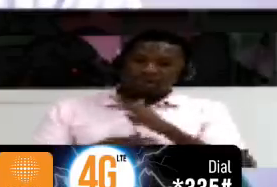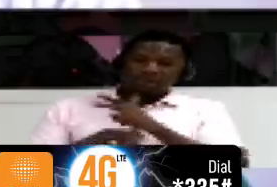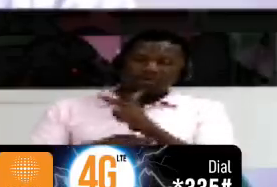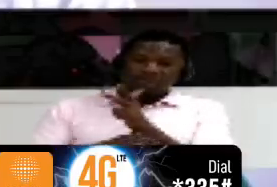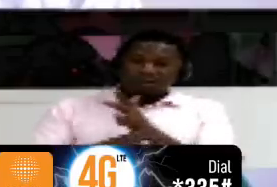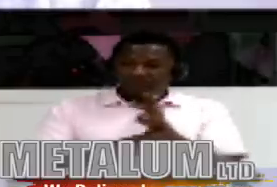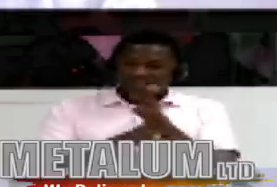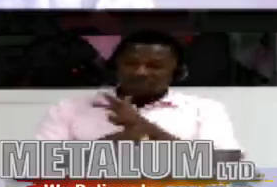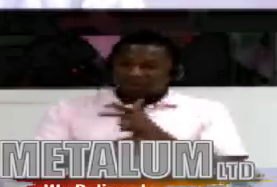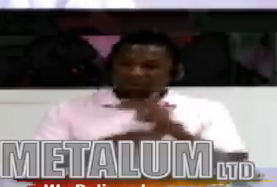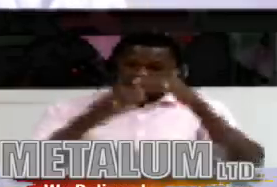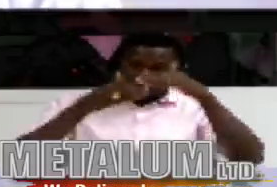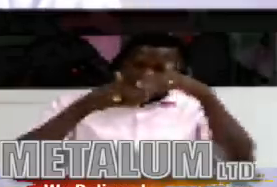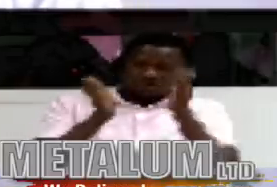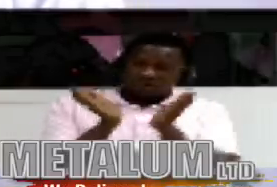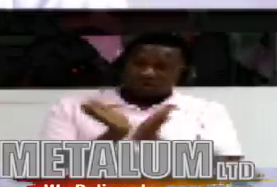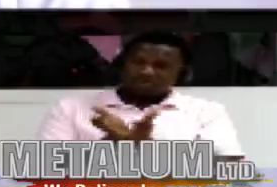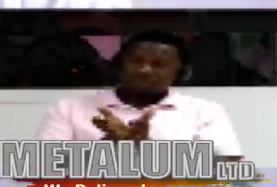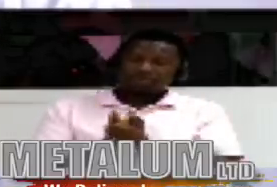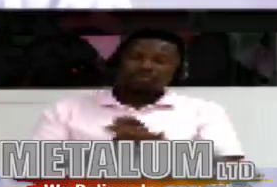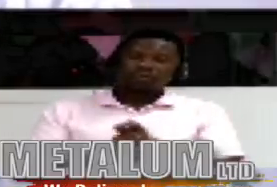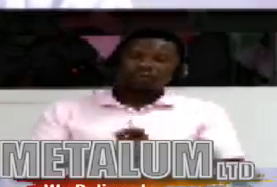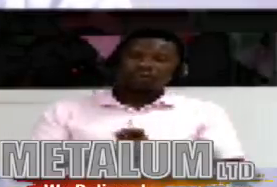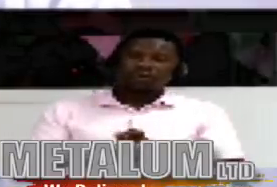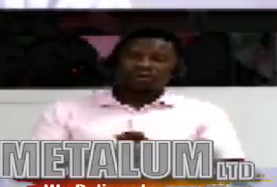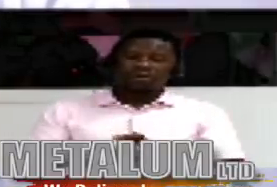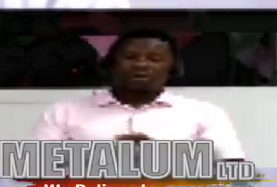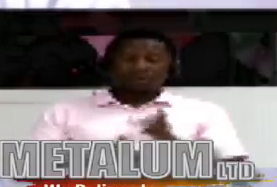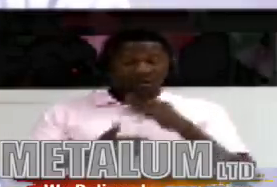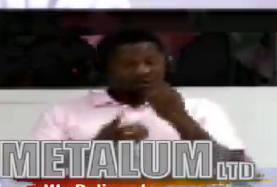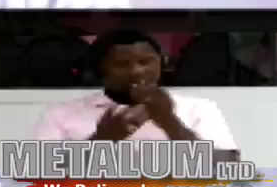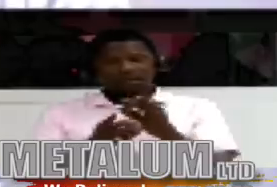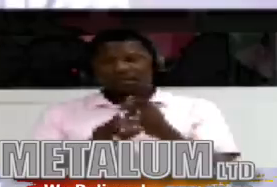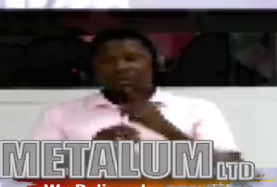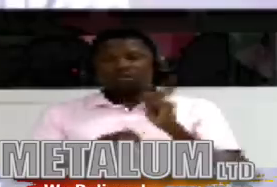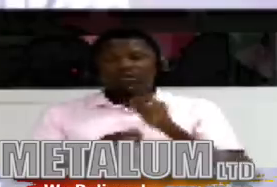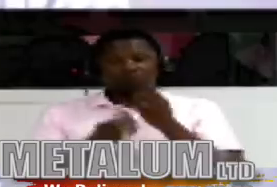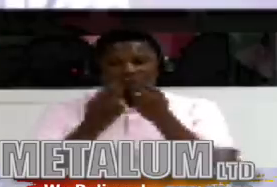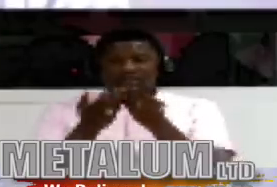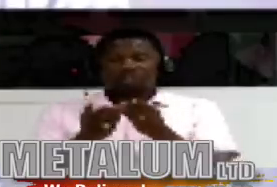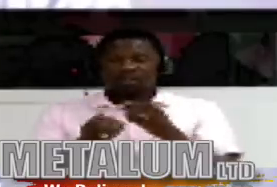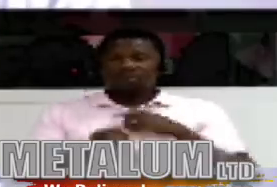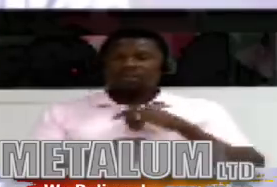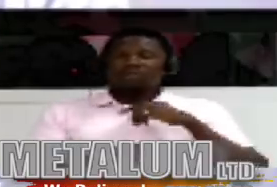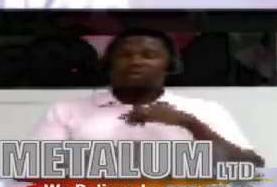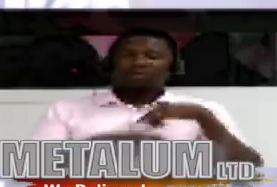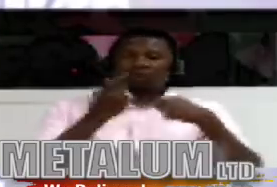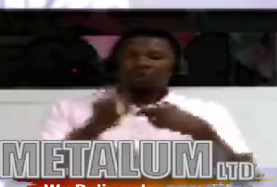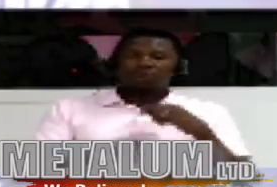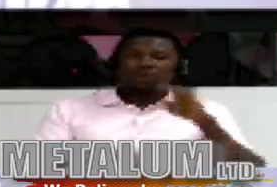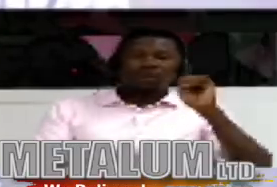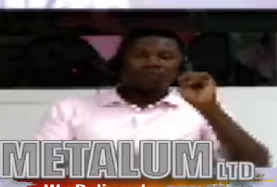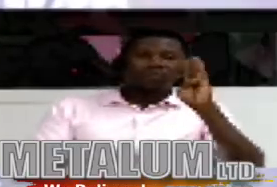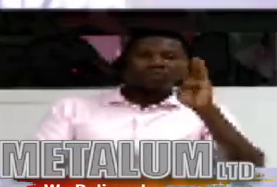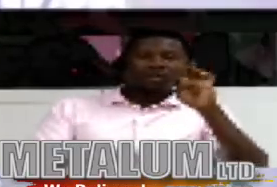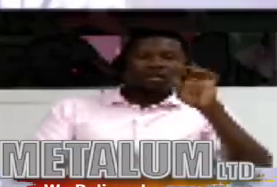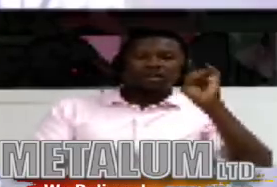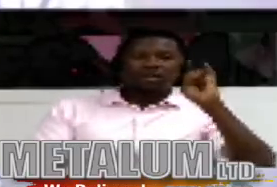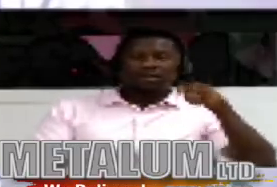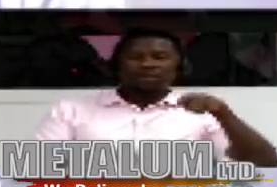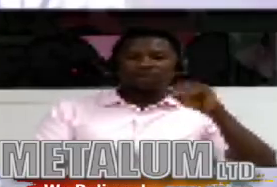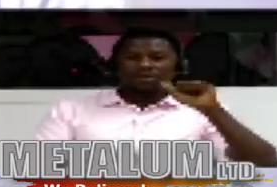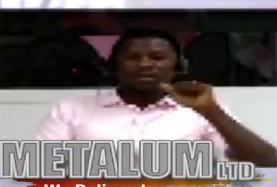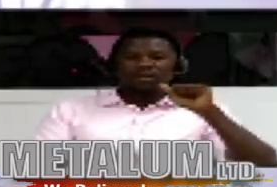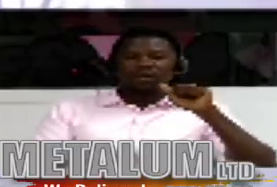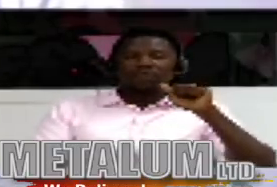Precisely, if I will say, the death of Ibrahim Abarib on the 9th March, which occurred on the 9th